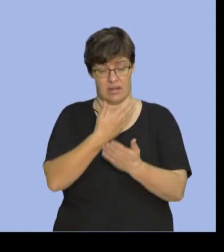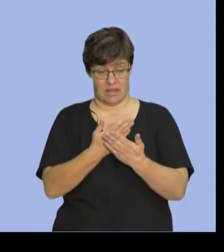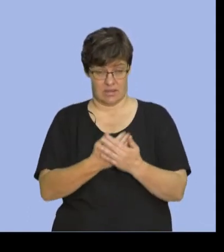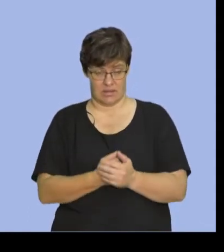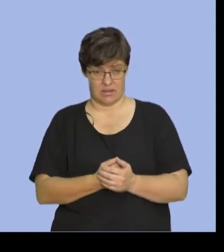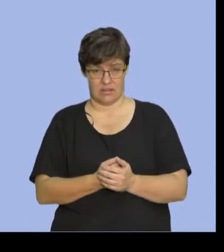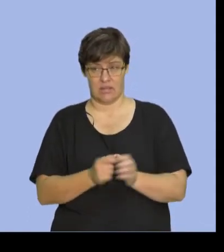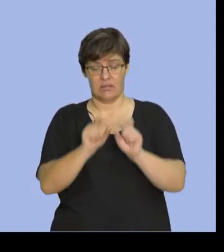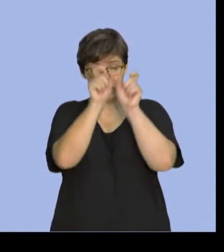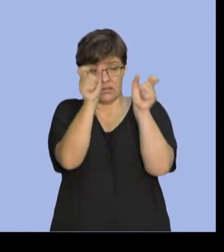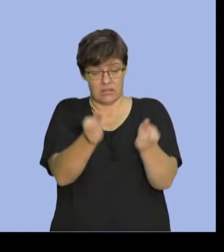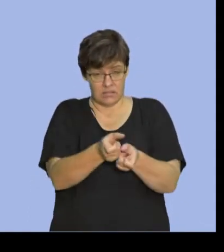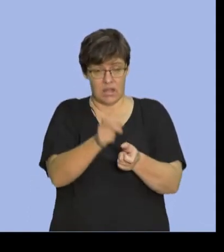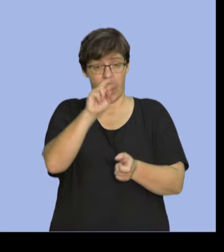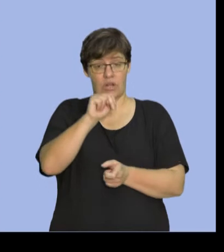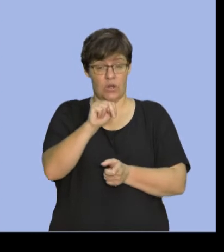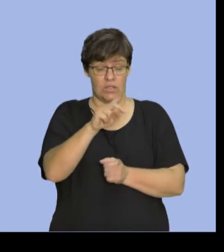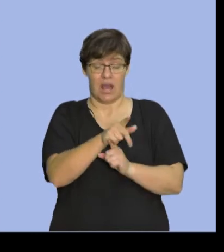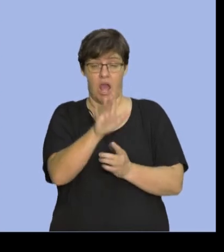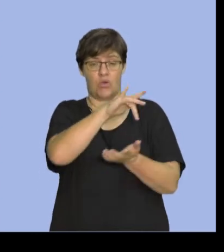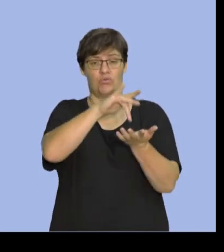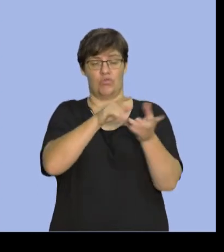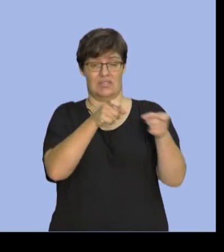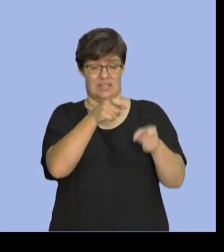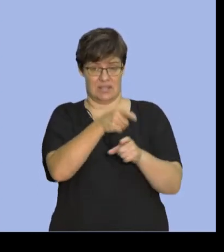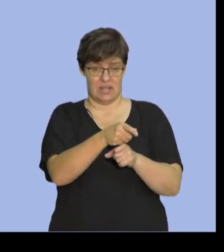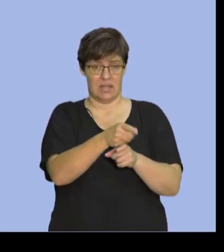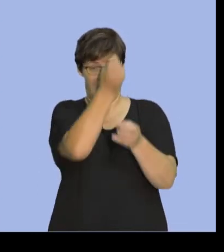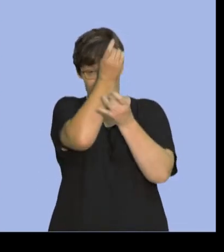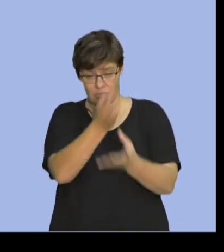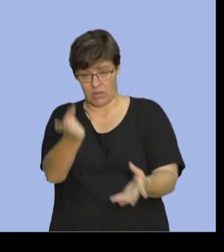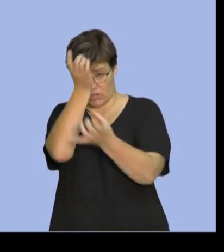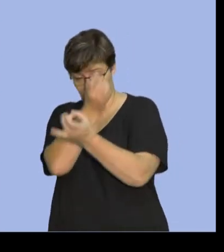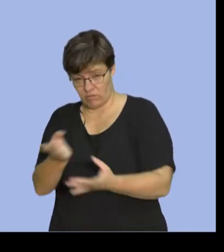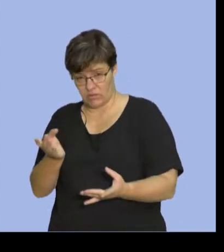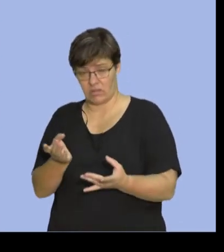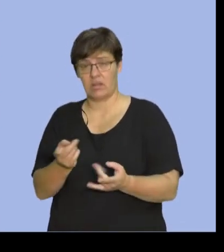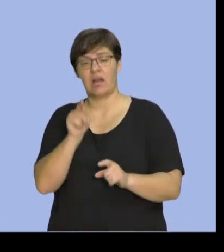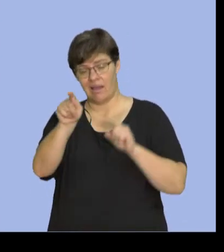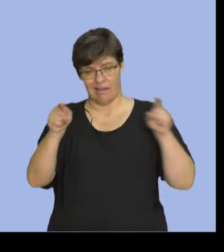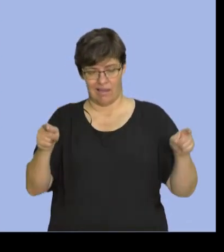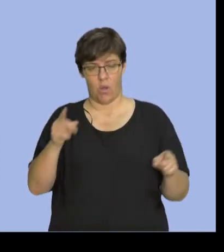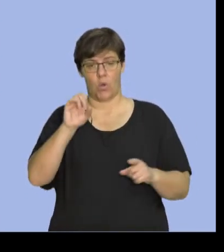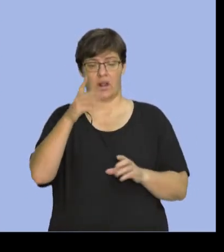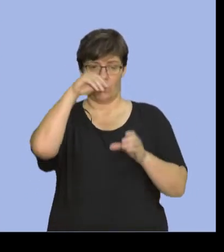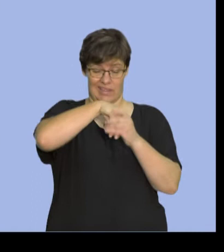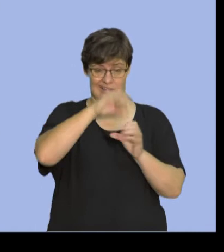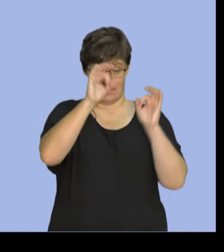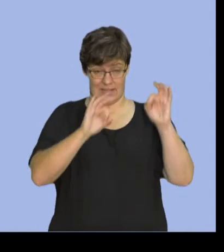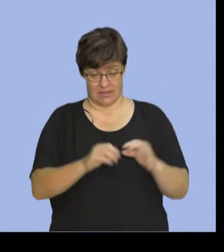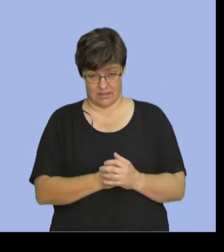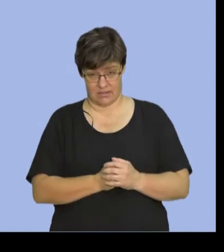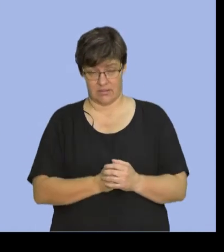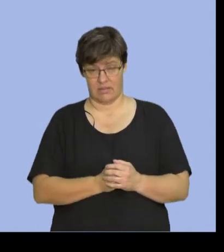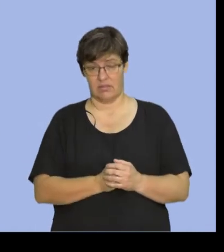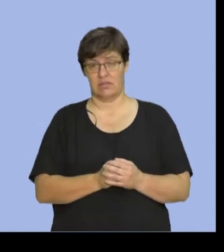is the control center, and it has the ability to be able to send out messages to the rest of the organelles within the cell.